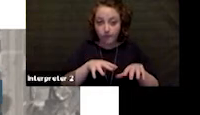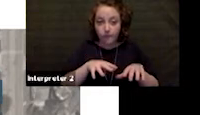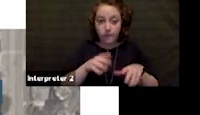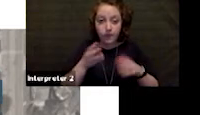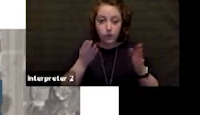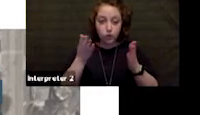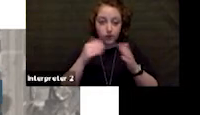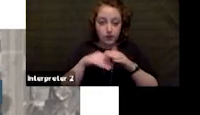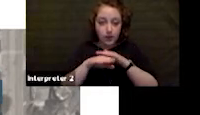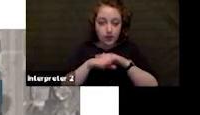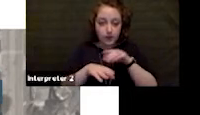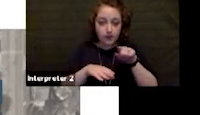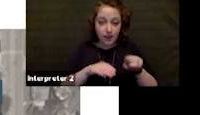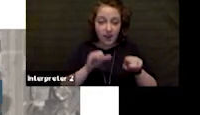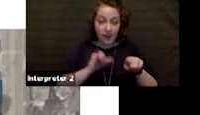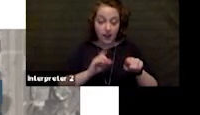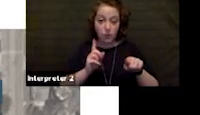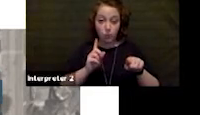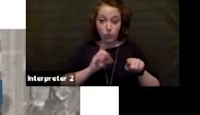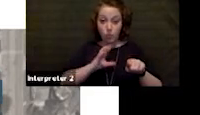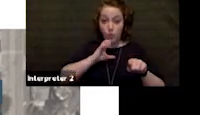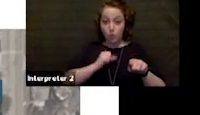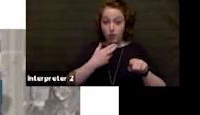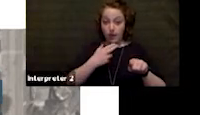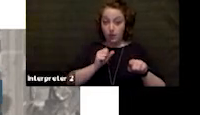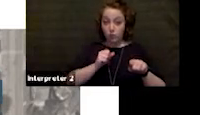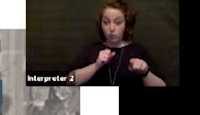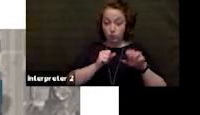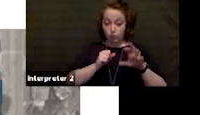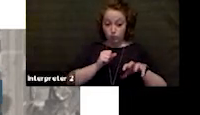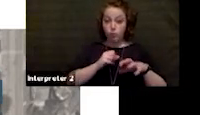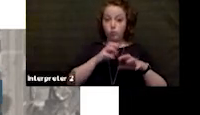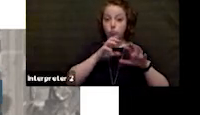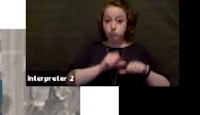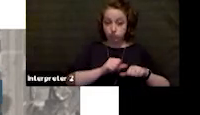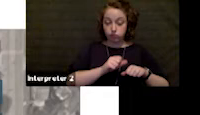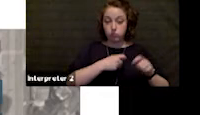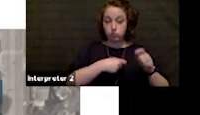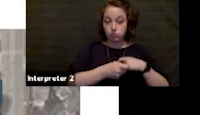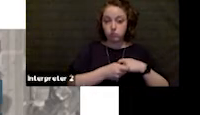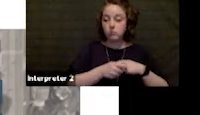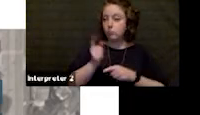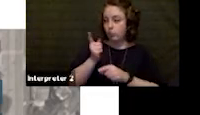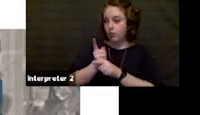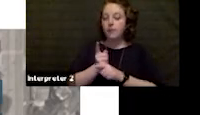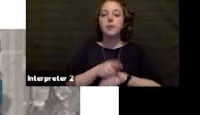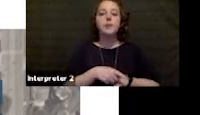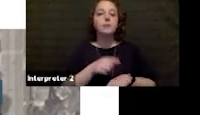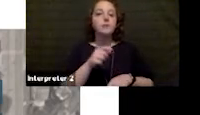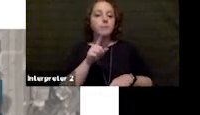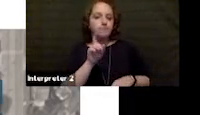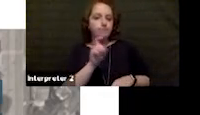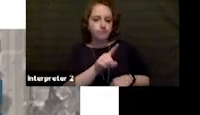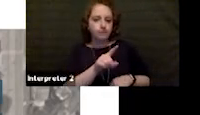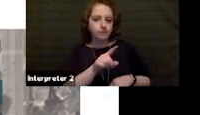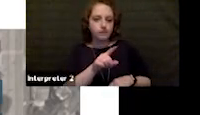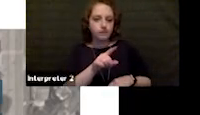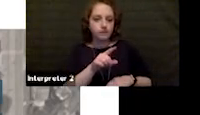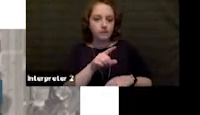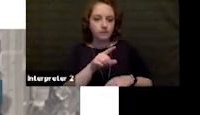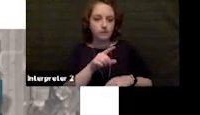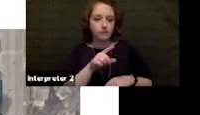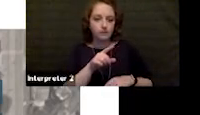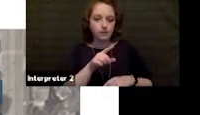access, that's where the old high school would have been. Correct. So my question is, are we creating